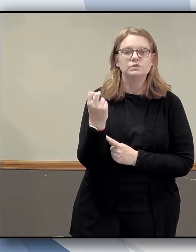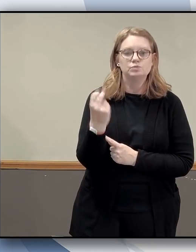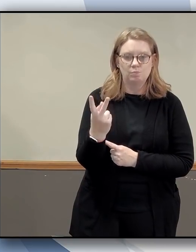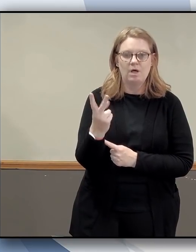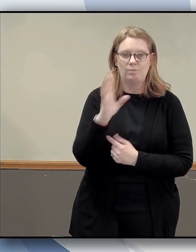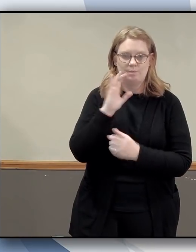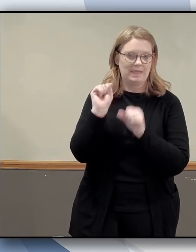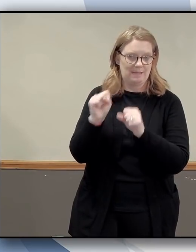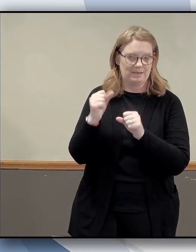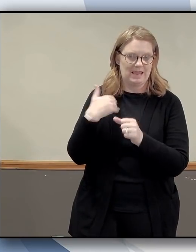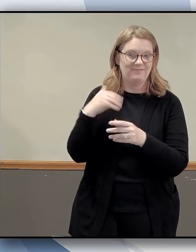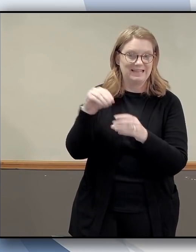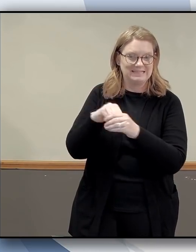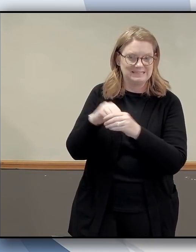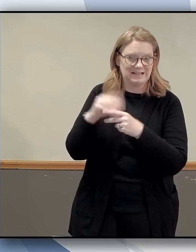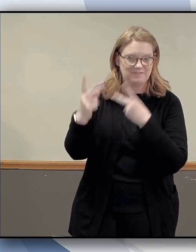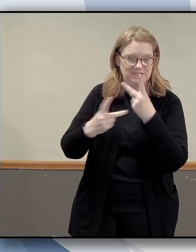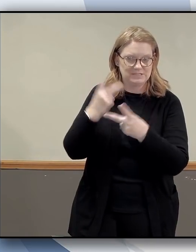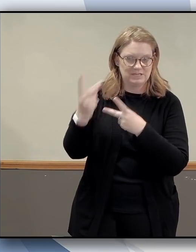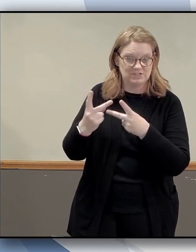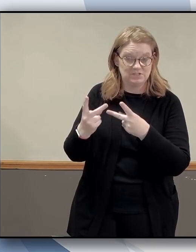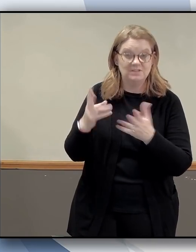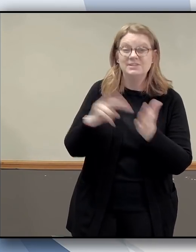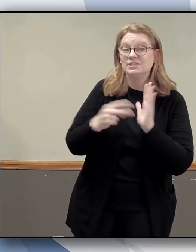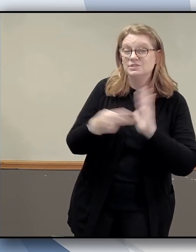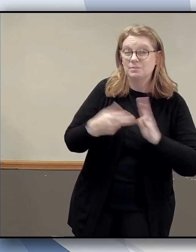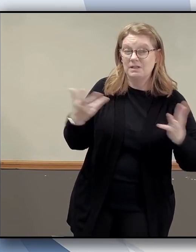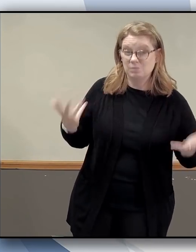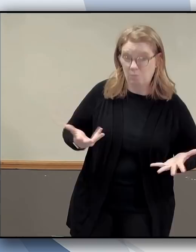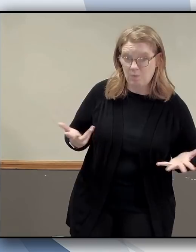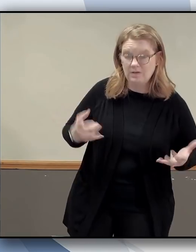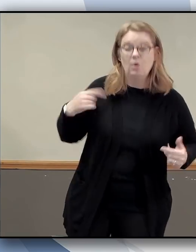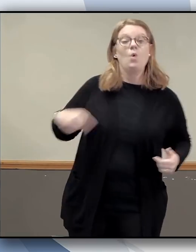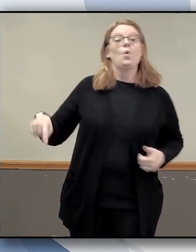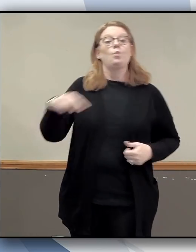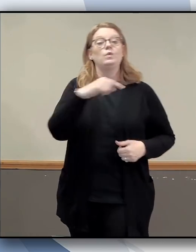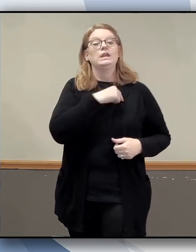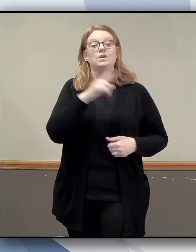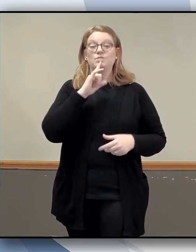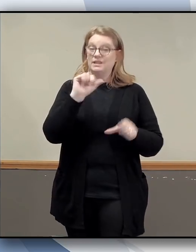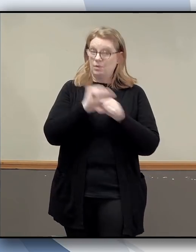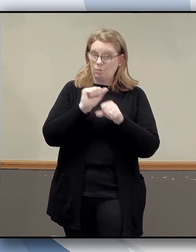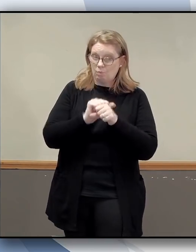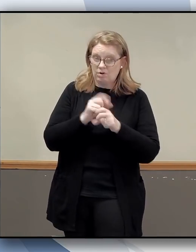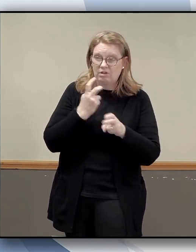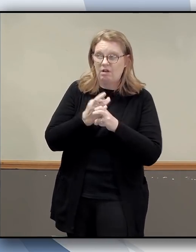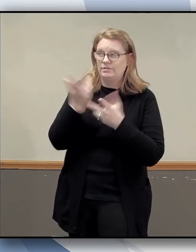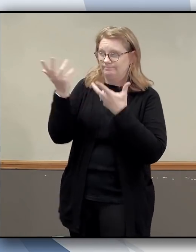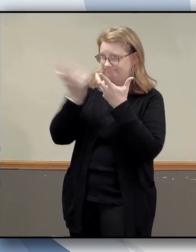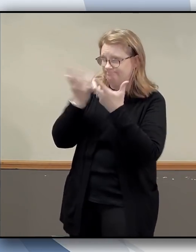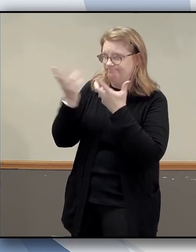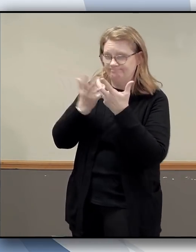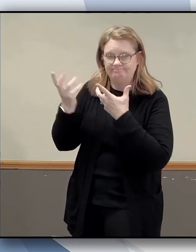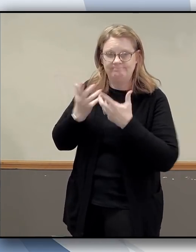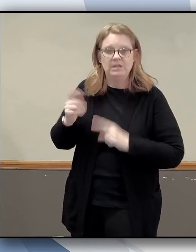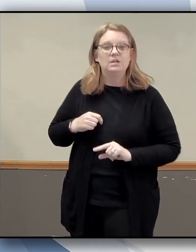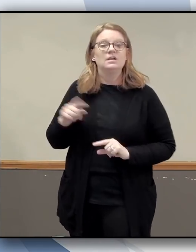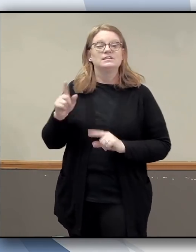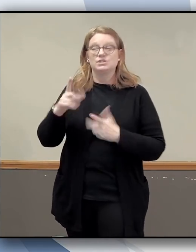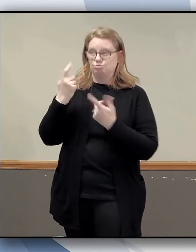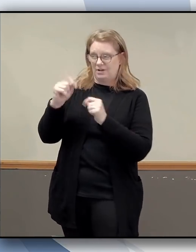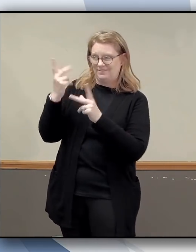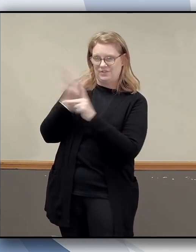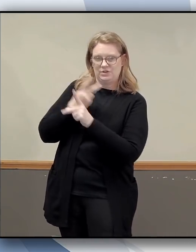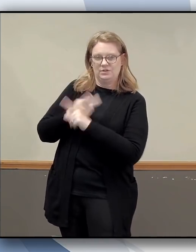visitation. So we are working very hard to adjust these standards moving forward. Minnesota just announced